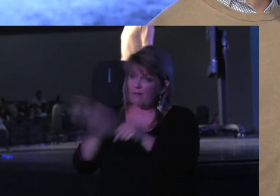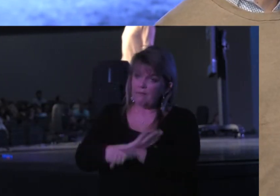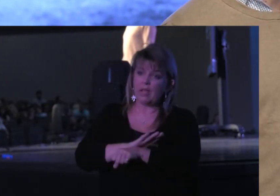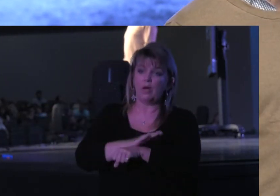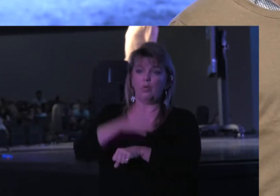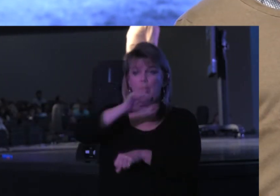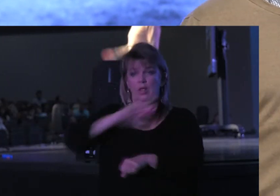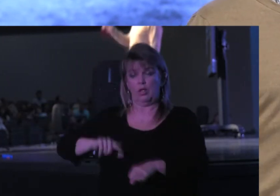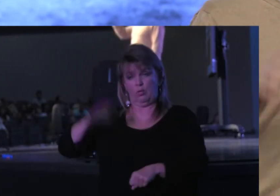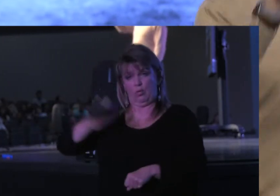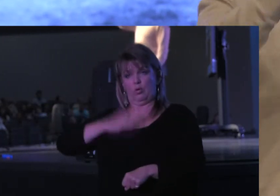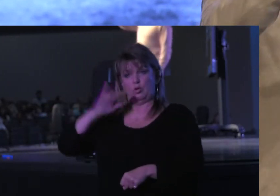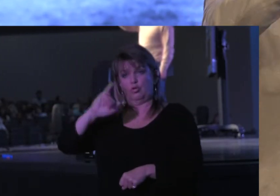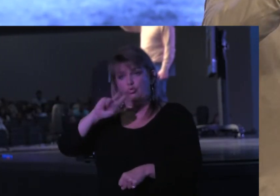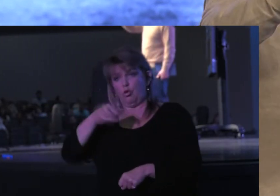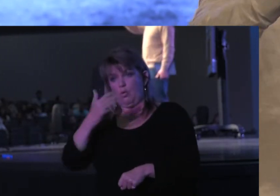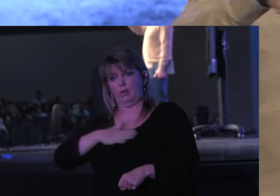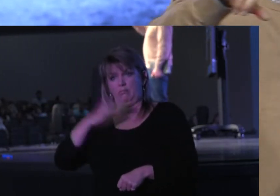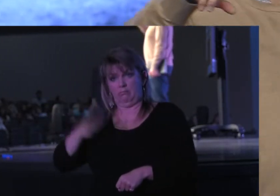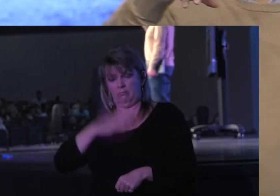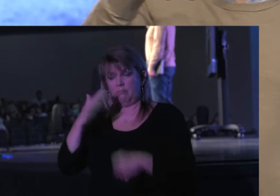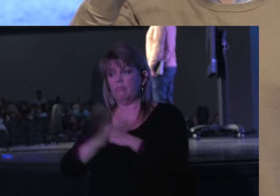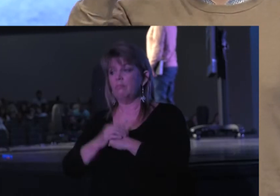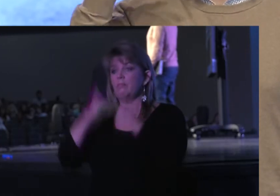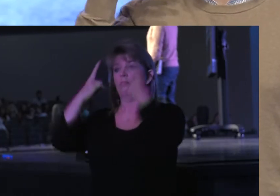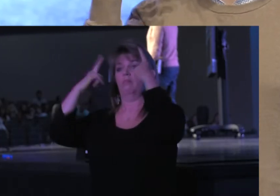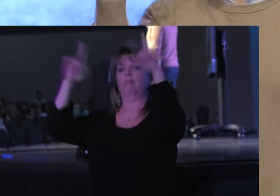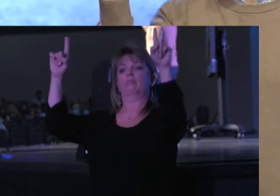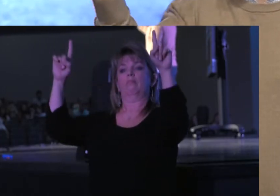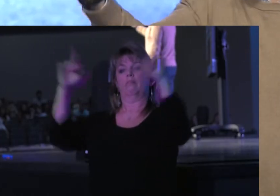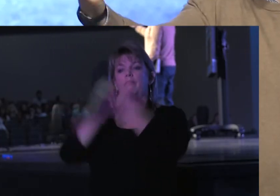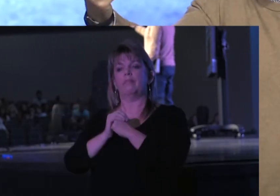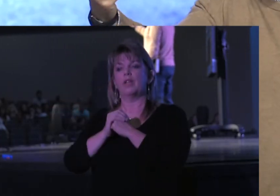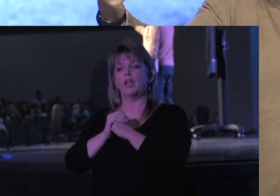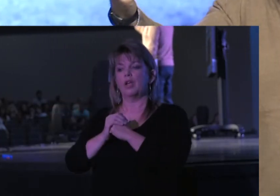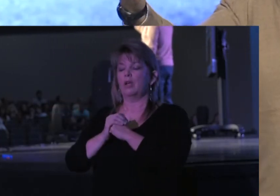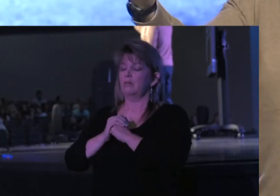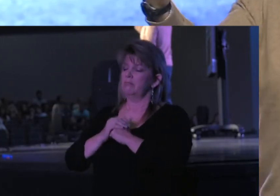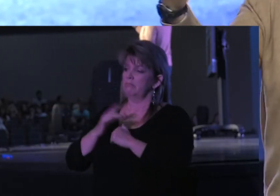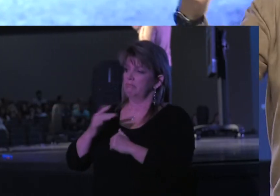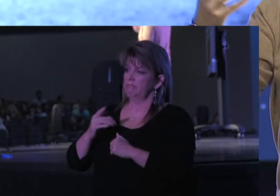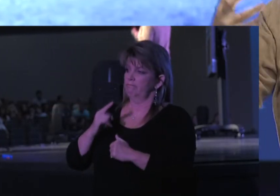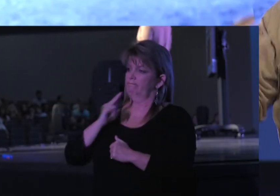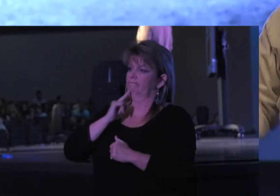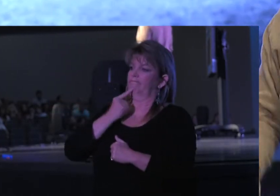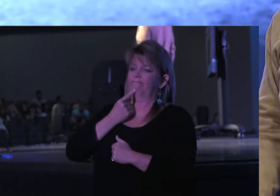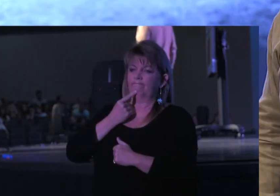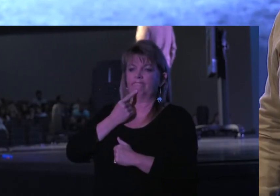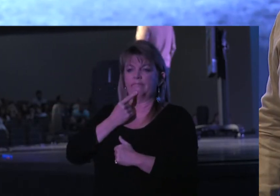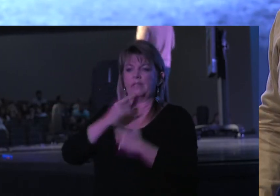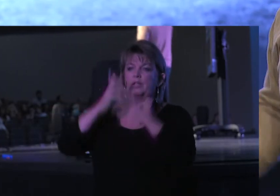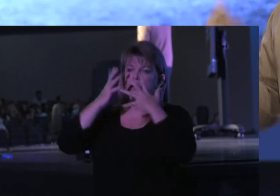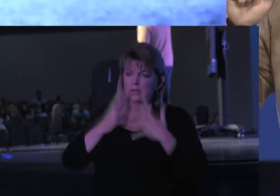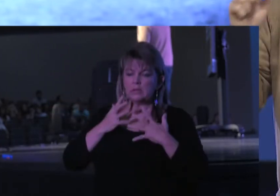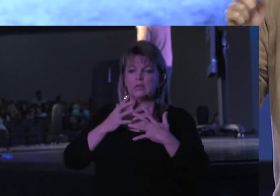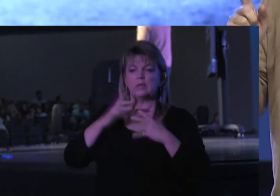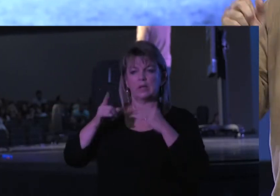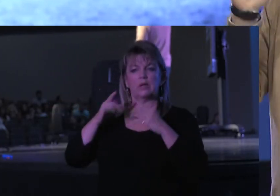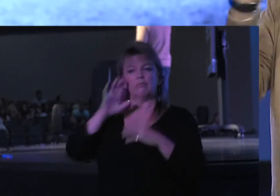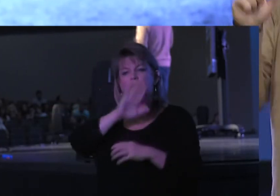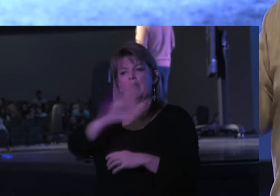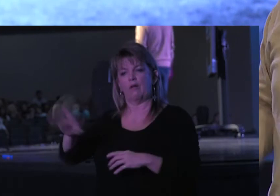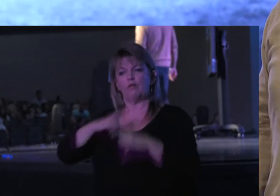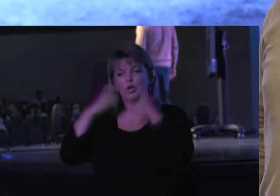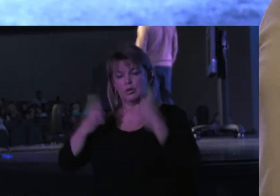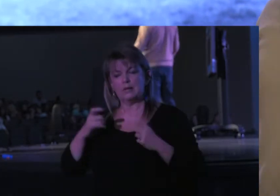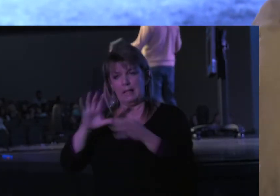Lord, you got there because you felt genuine sorrow over your sin. There's a passage